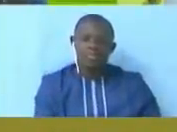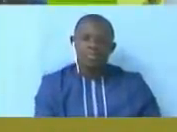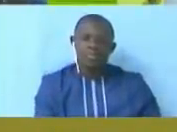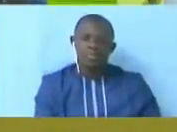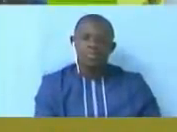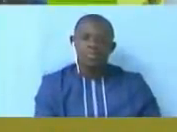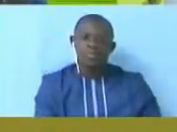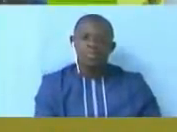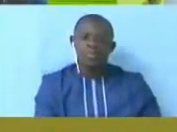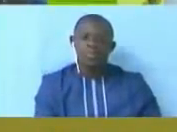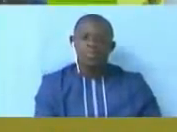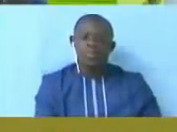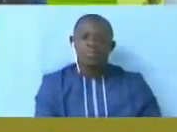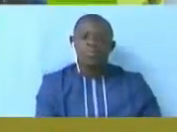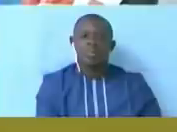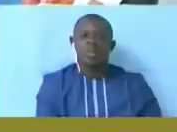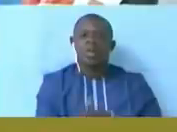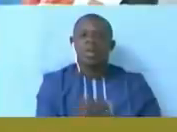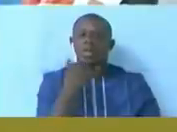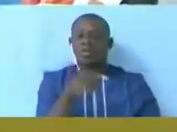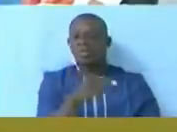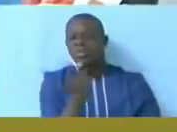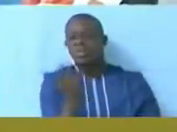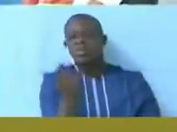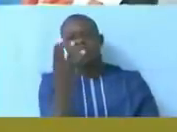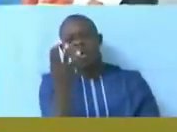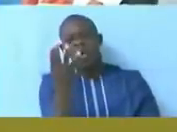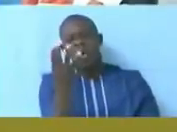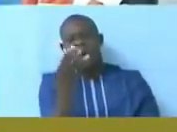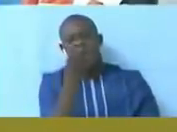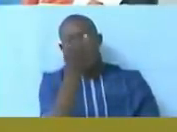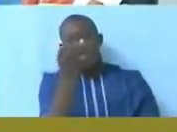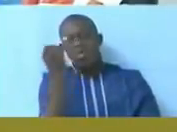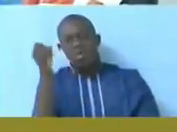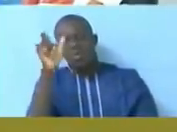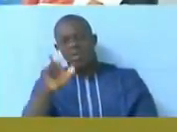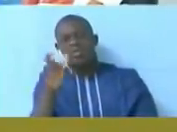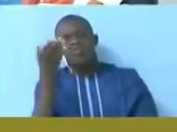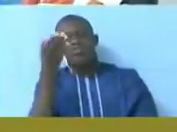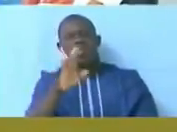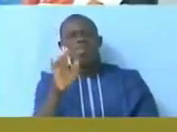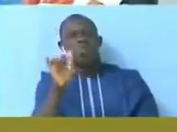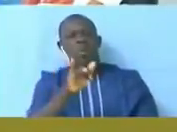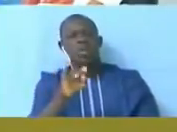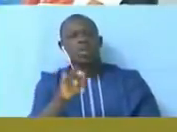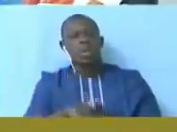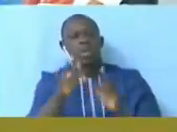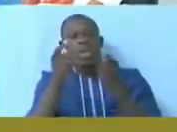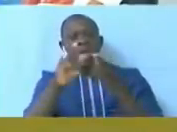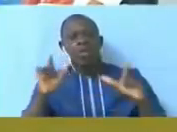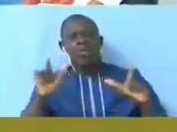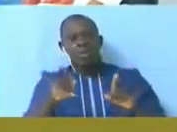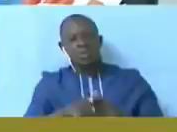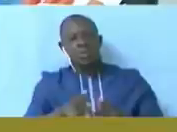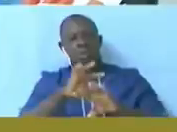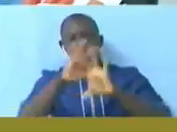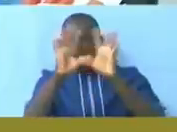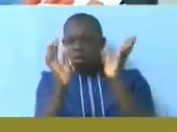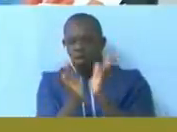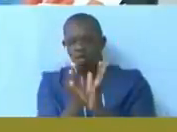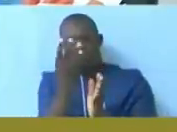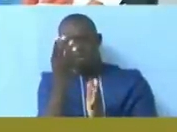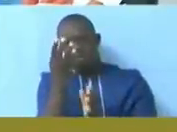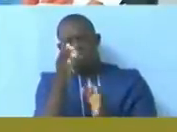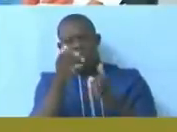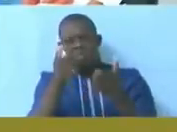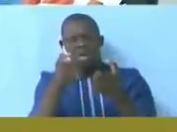These four individuals you mentioned, which tribe did they belong to? All four of them are